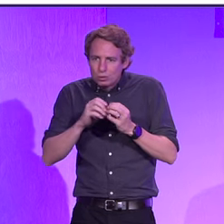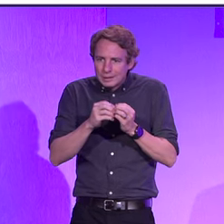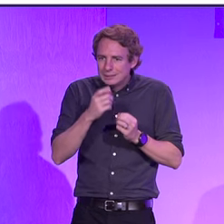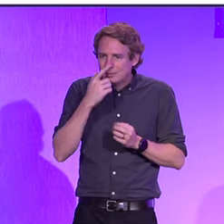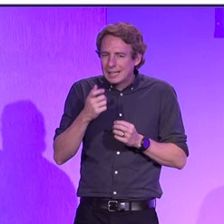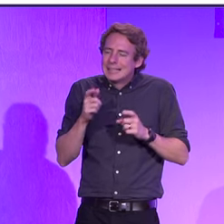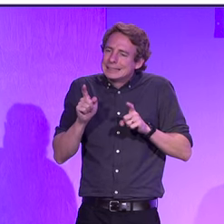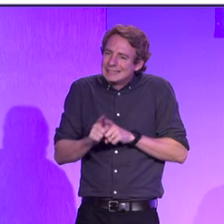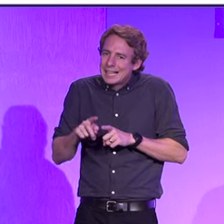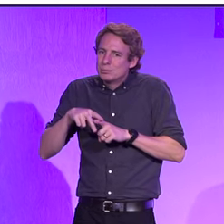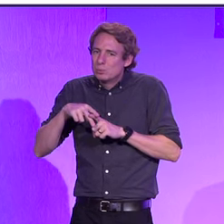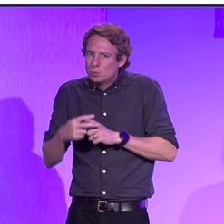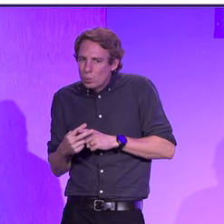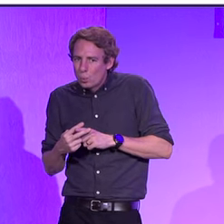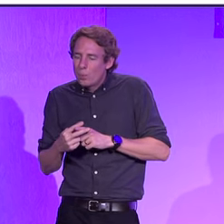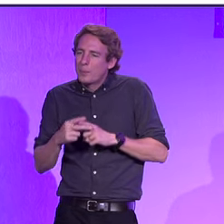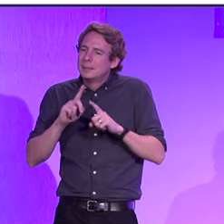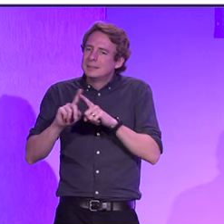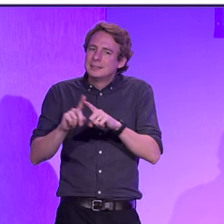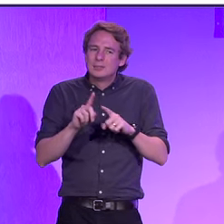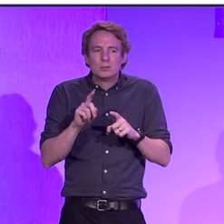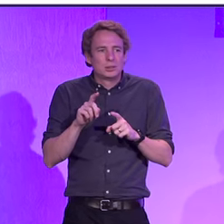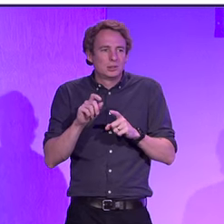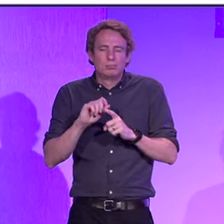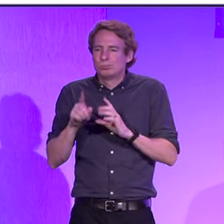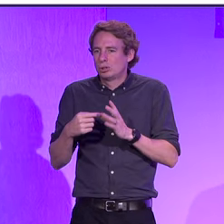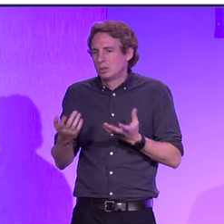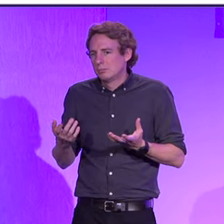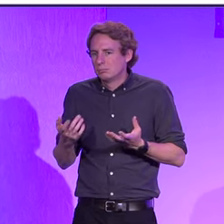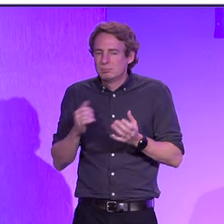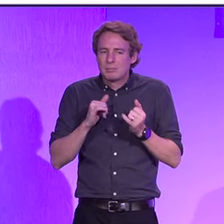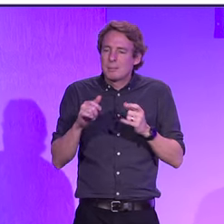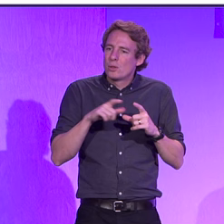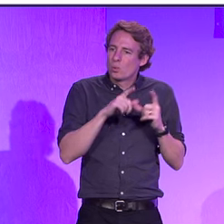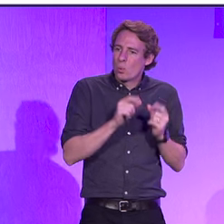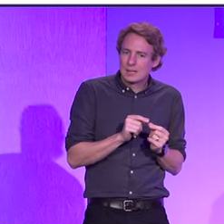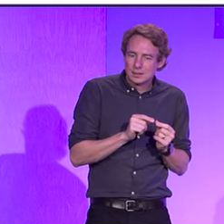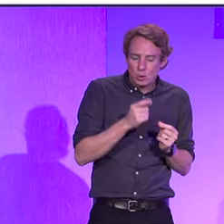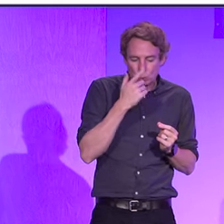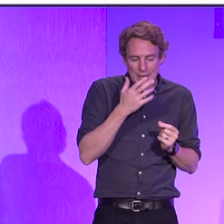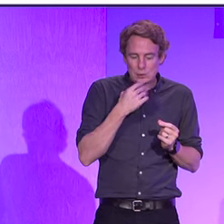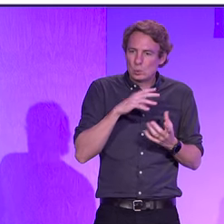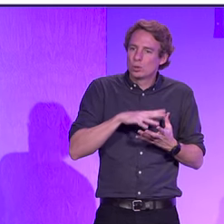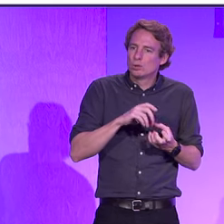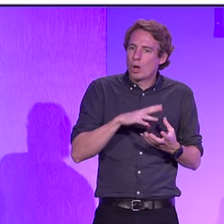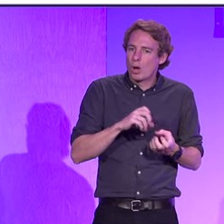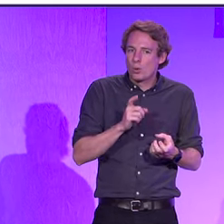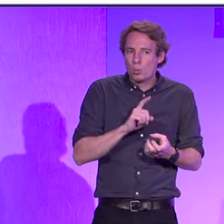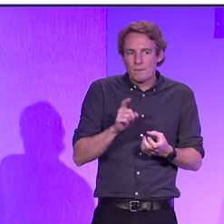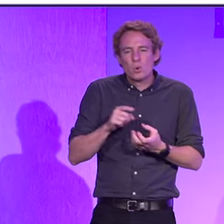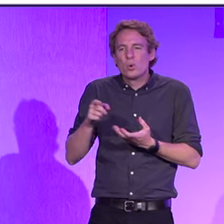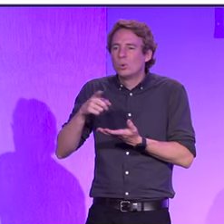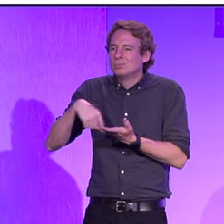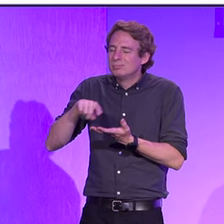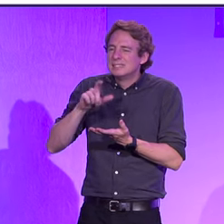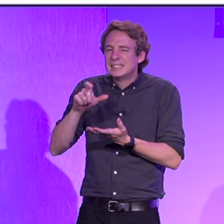same tools and doughs across different products. Let's say that your croissant dough is the base for the cinnamon rolls and the danishes and the sausage rolls